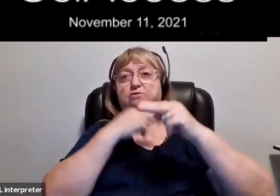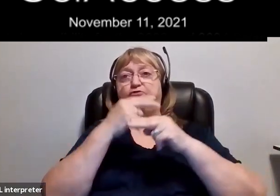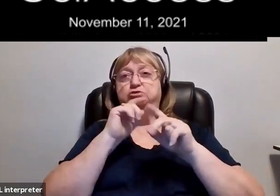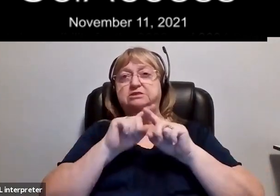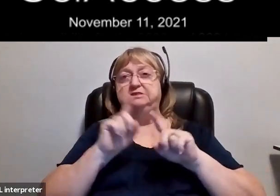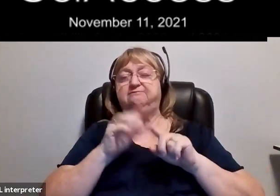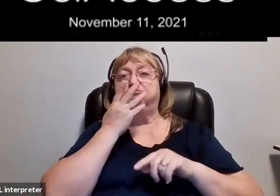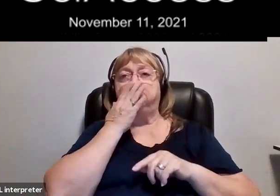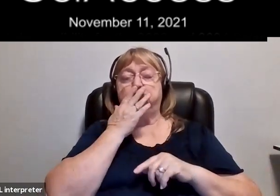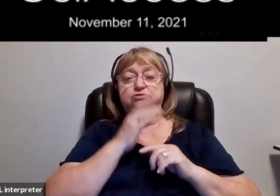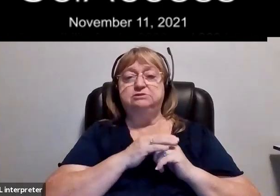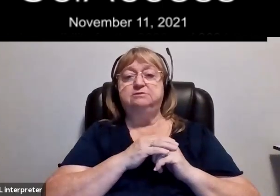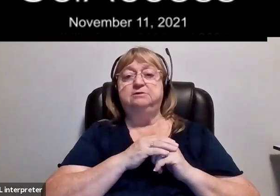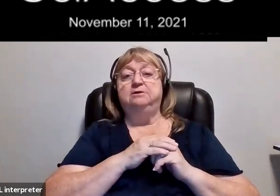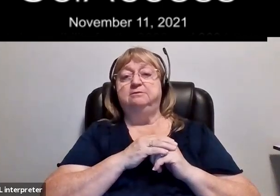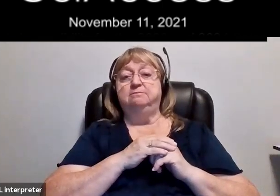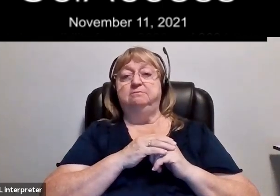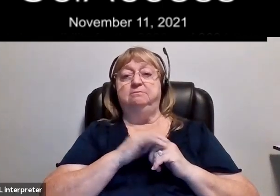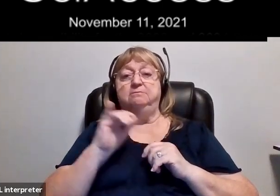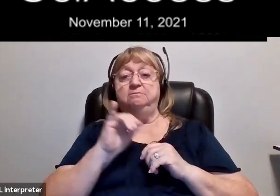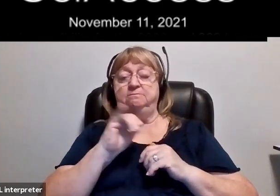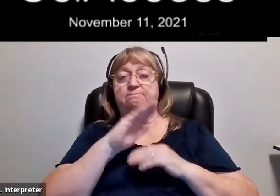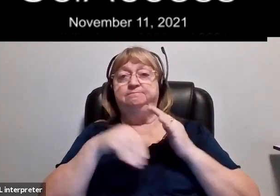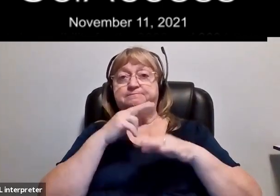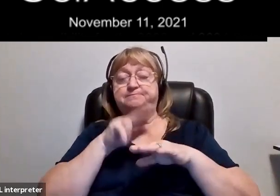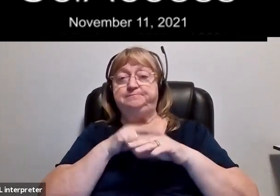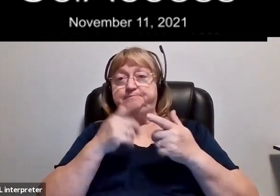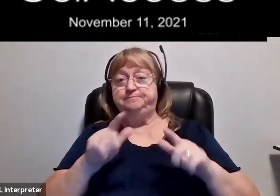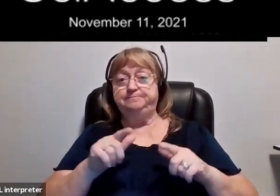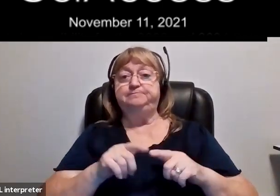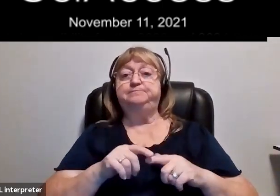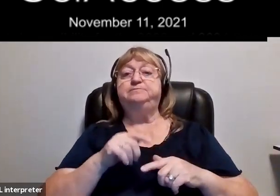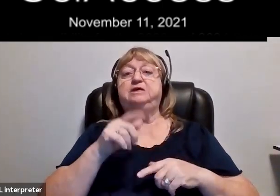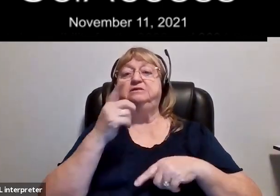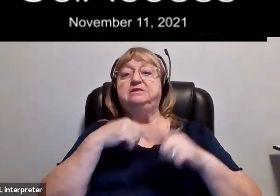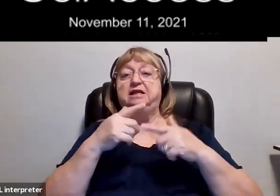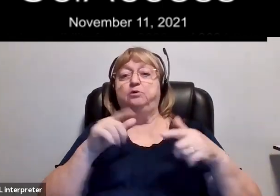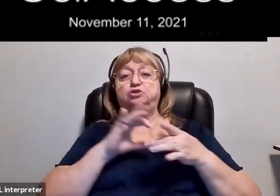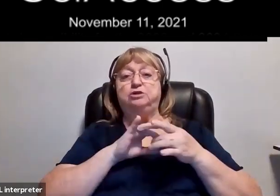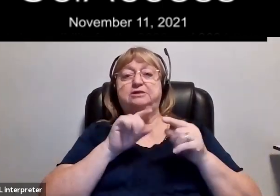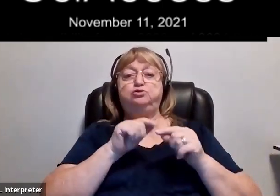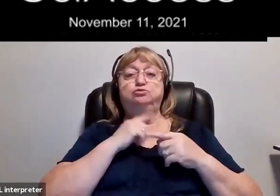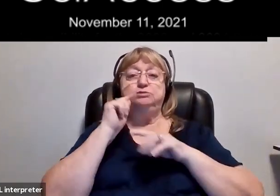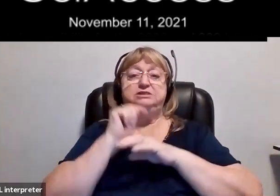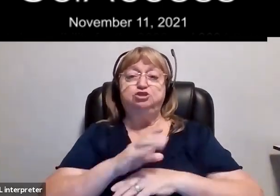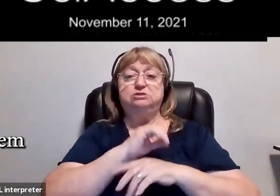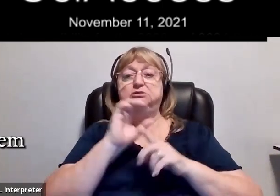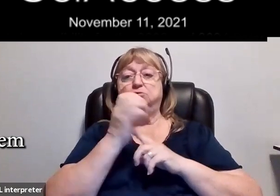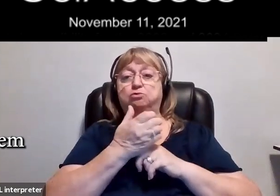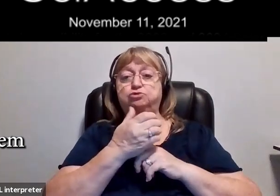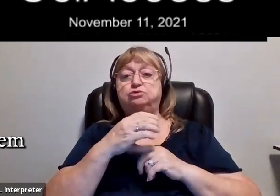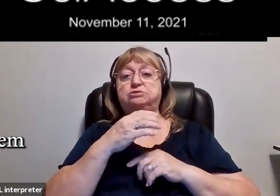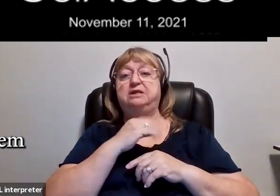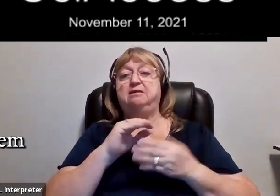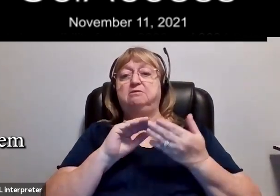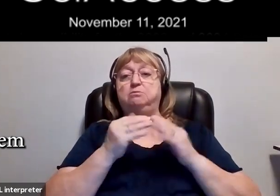colors. Like all natural languages, sign languages are linked to their tradition and cultures, and the strong iconicity